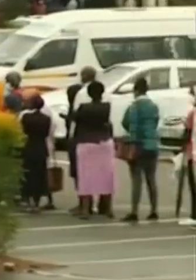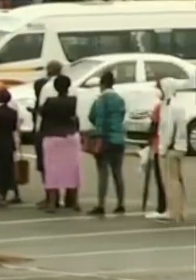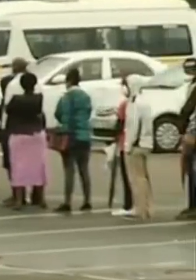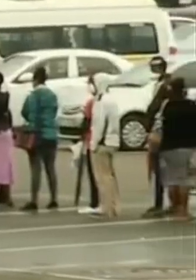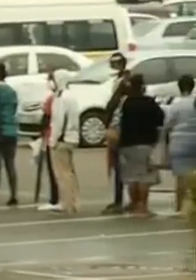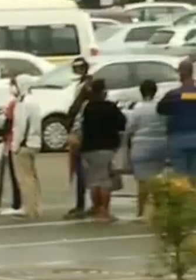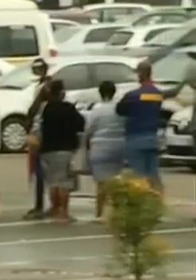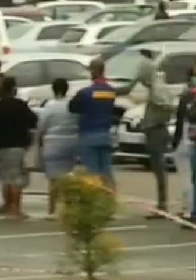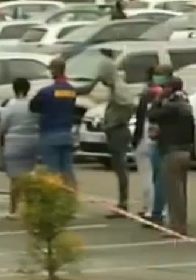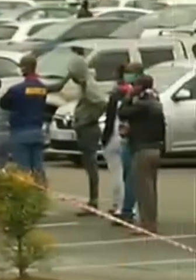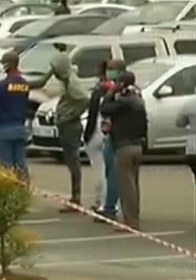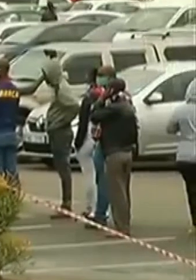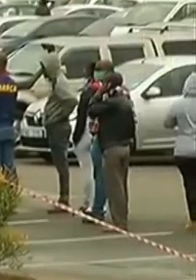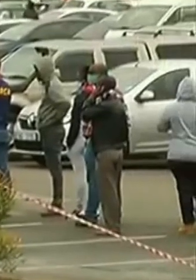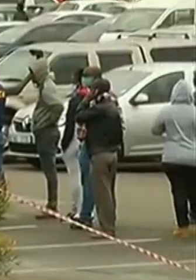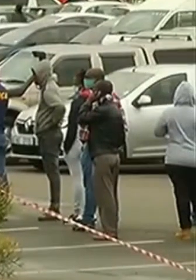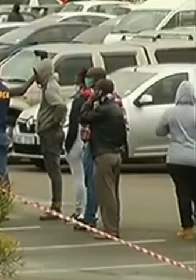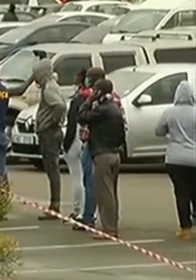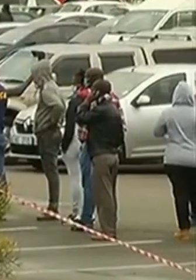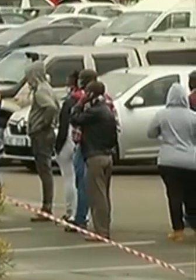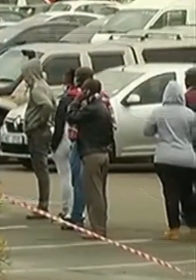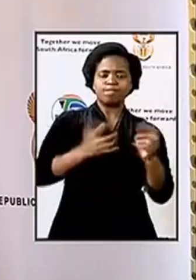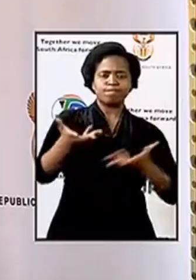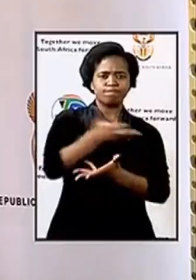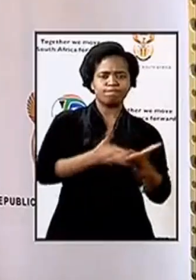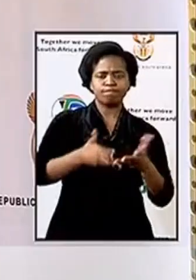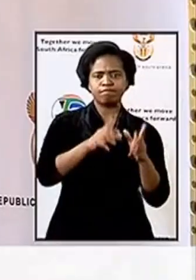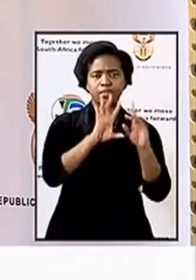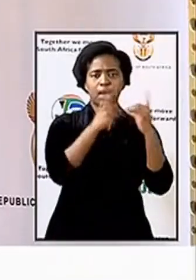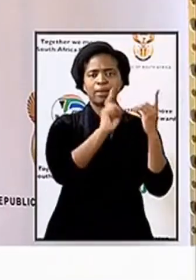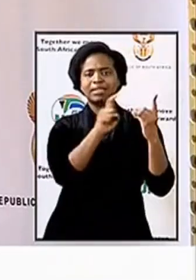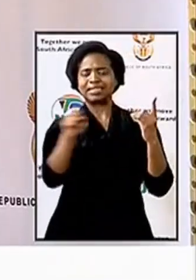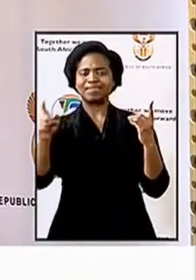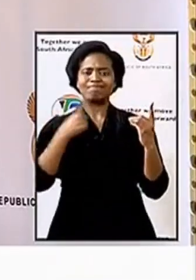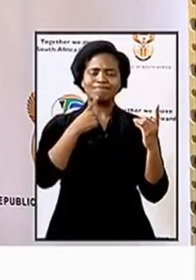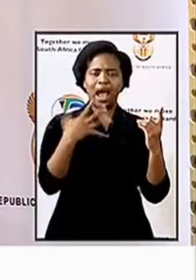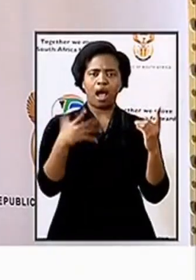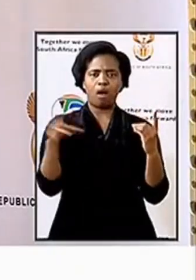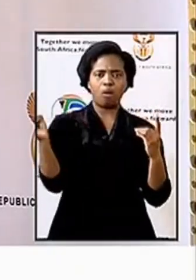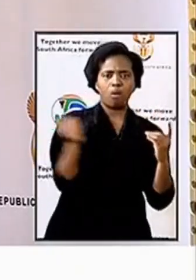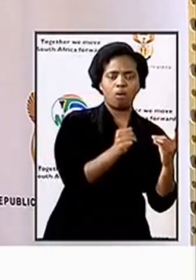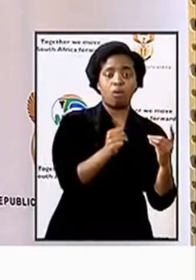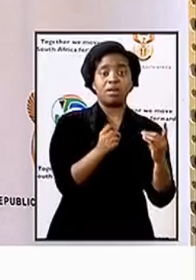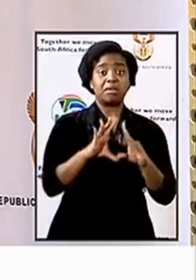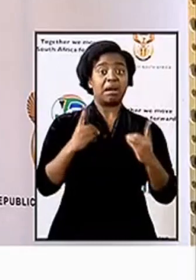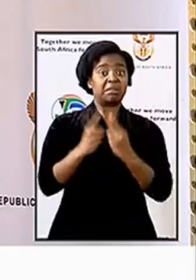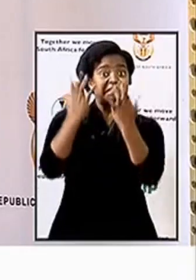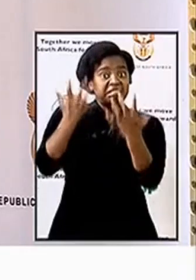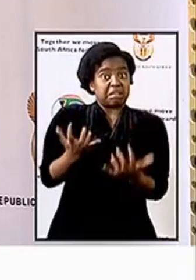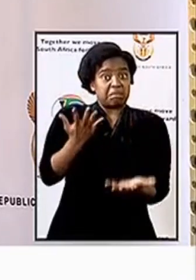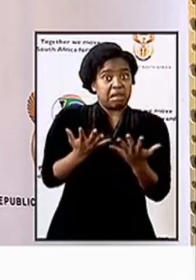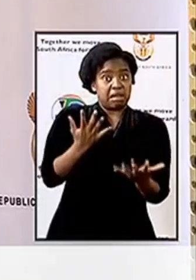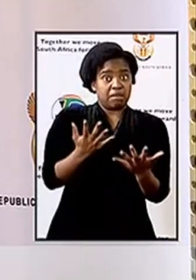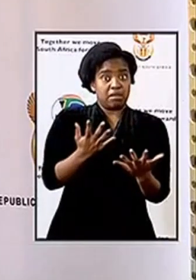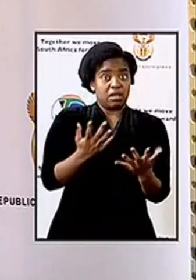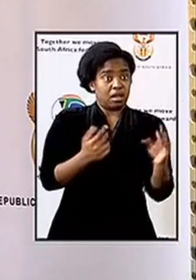We are looking at what is it that we can do, working with other departments, but also ensuring that maybe Treasury can step up and assist us in this